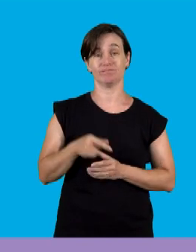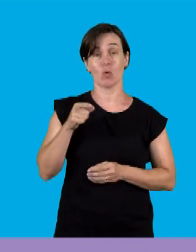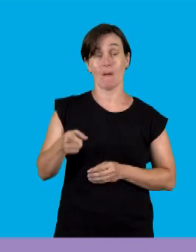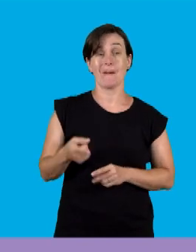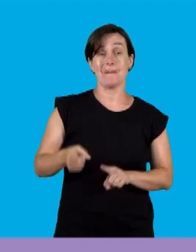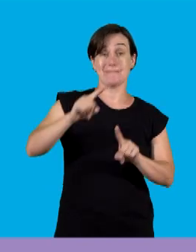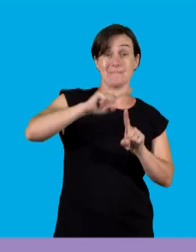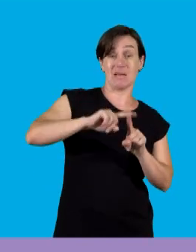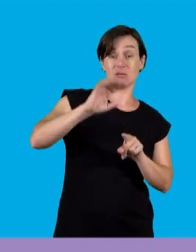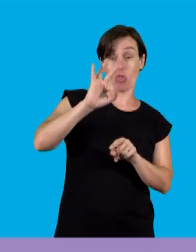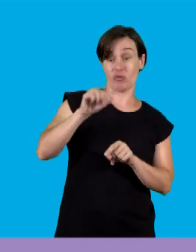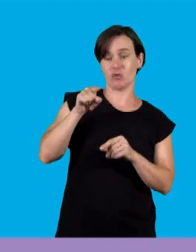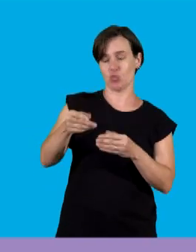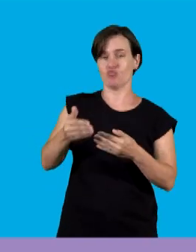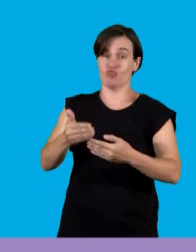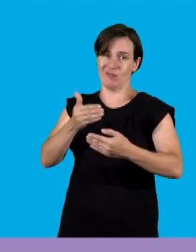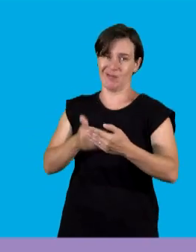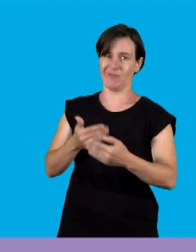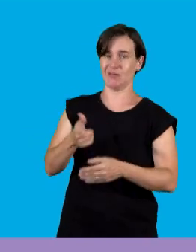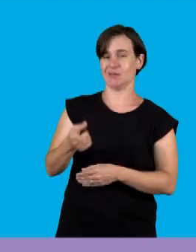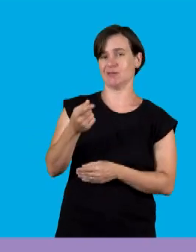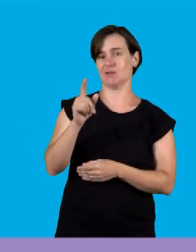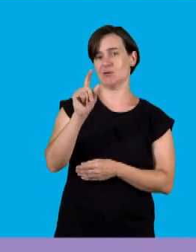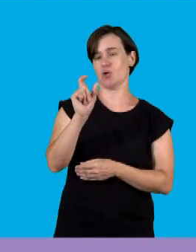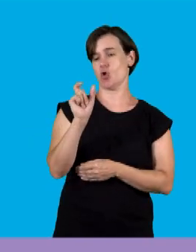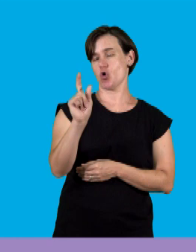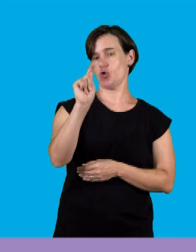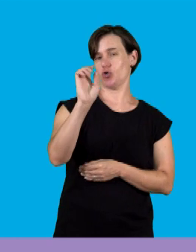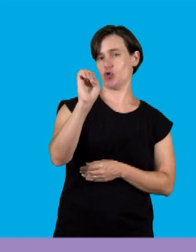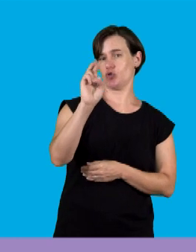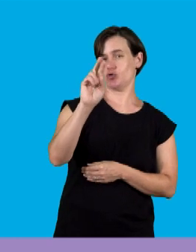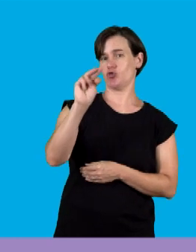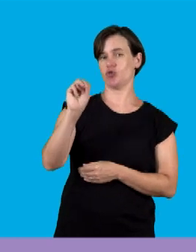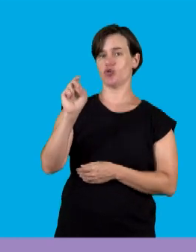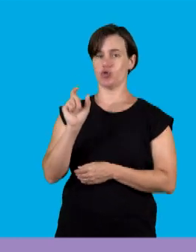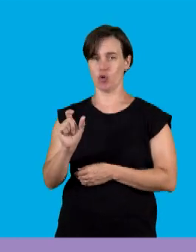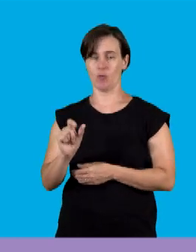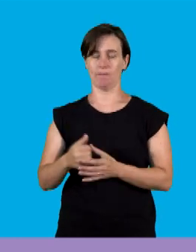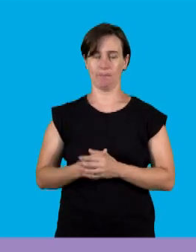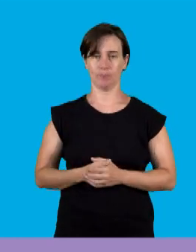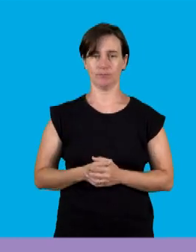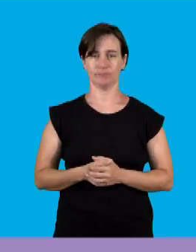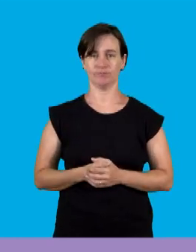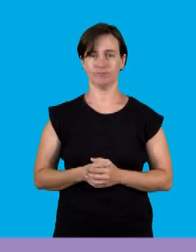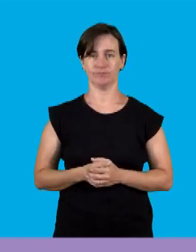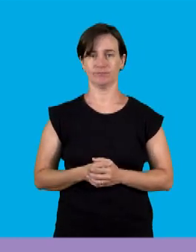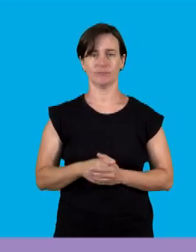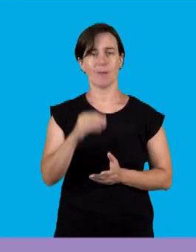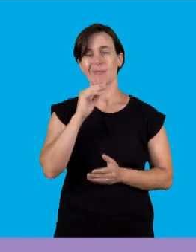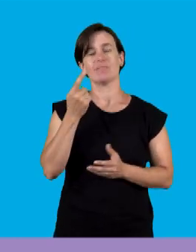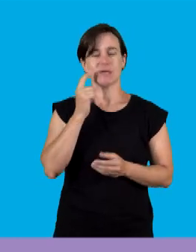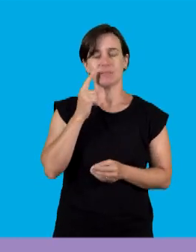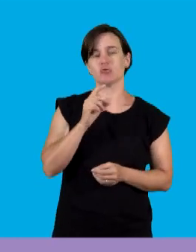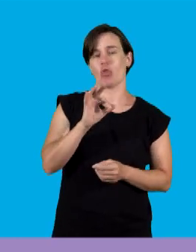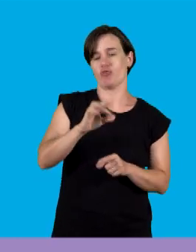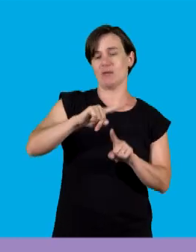to the previous term. As we've already discussed, we are just